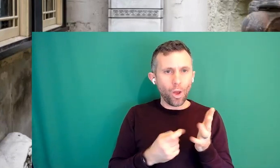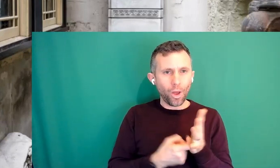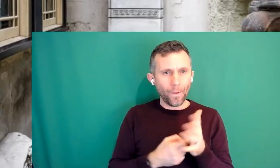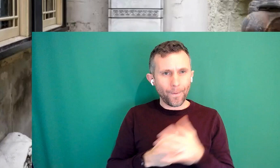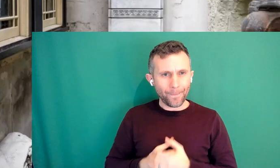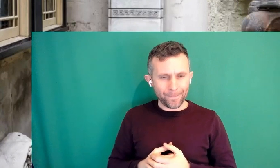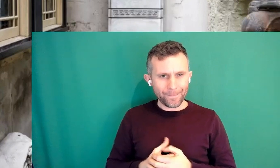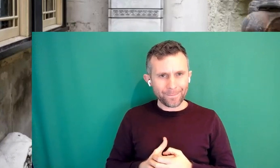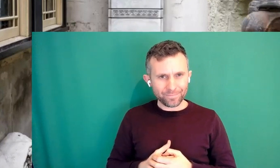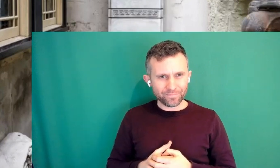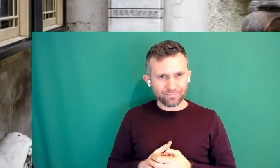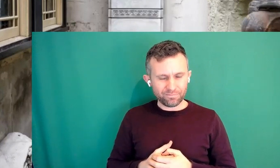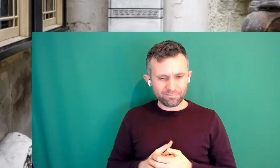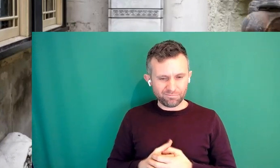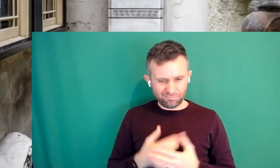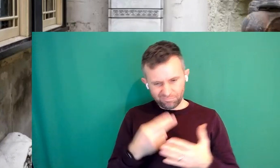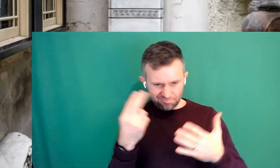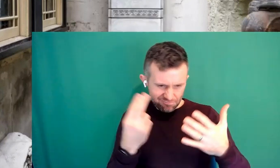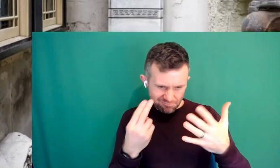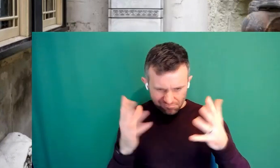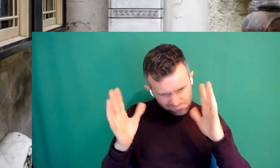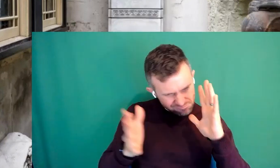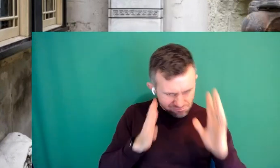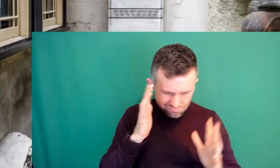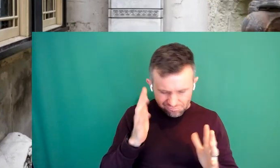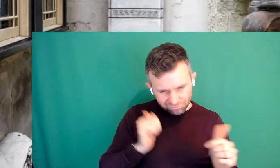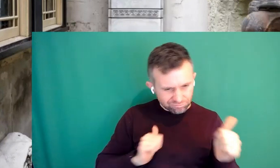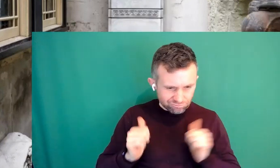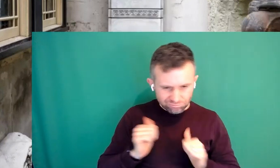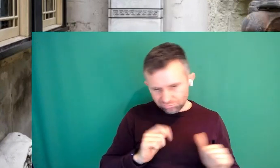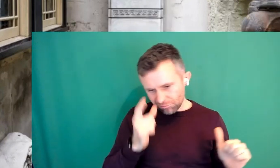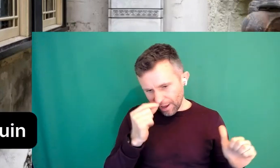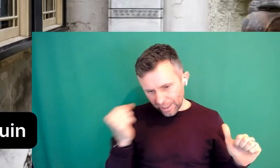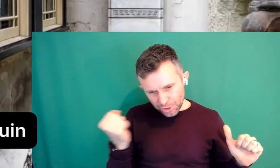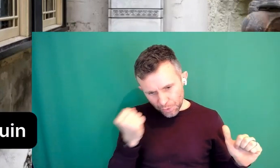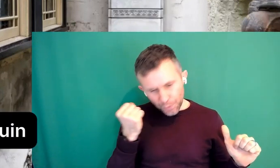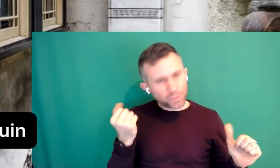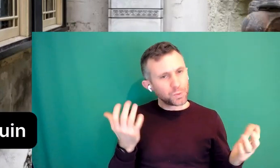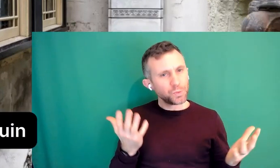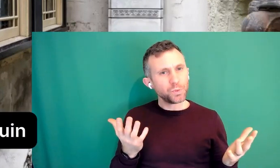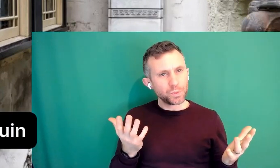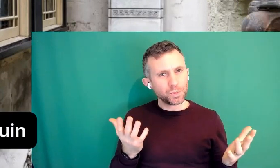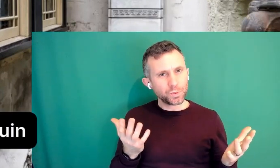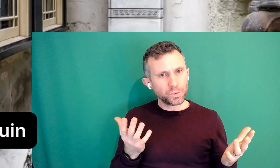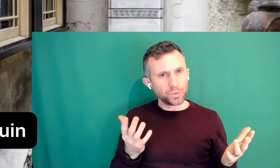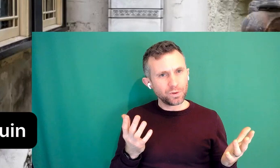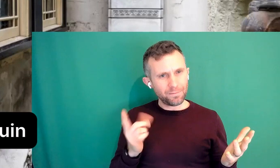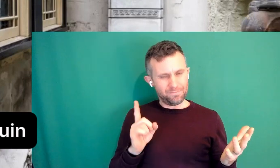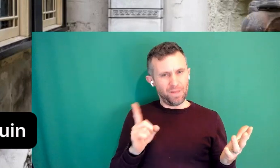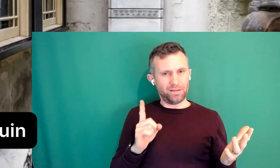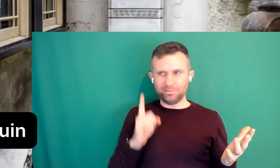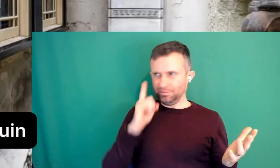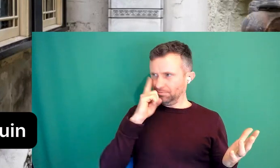Inn Fields. Soane repurposed fragments from the old Westminster Palace to create a fake